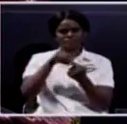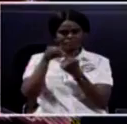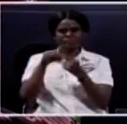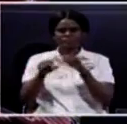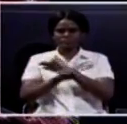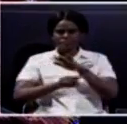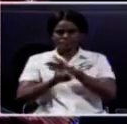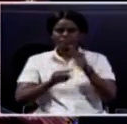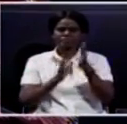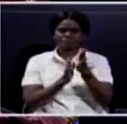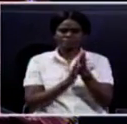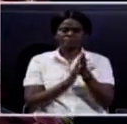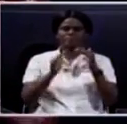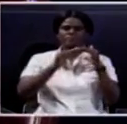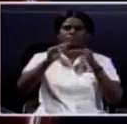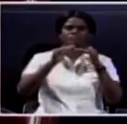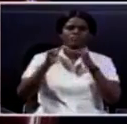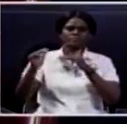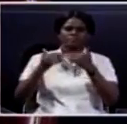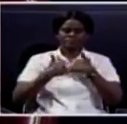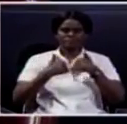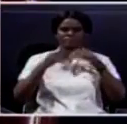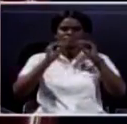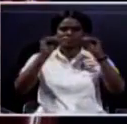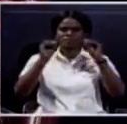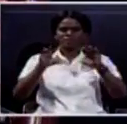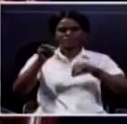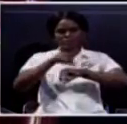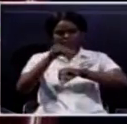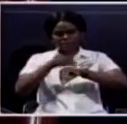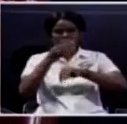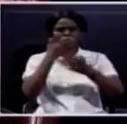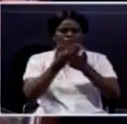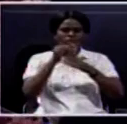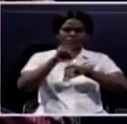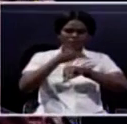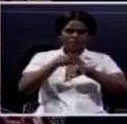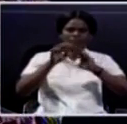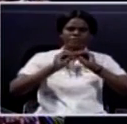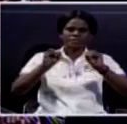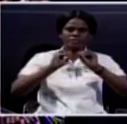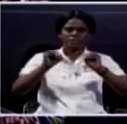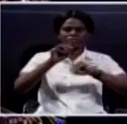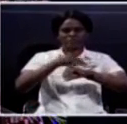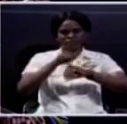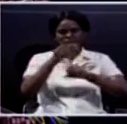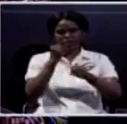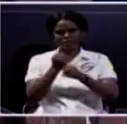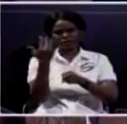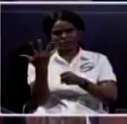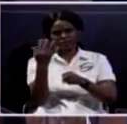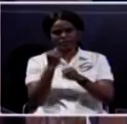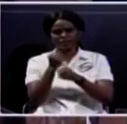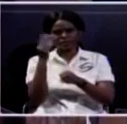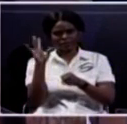school at primary school level. A teacher for mathematics who is good in mathematics will be teaching mathematics in grade 5, in grade 6, and